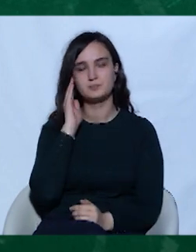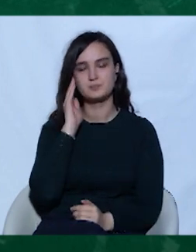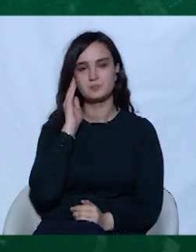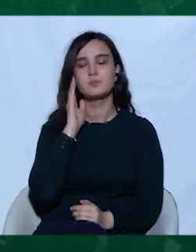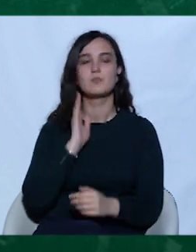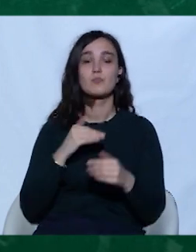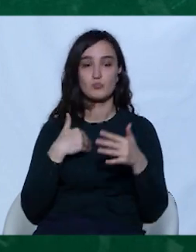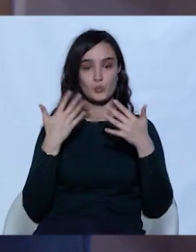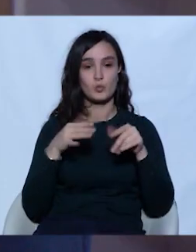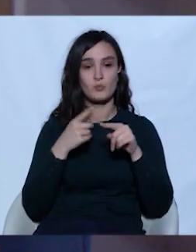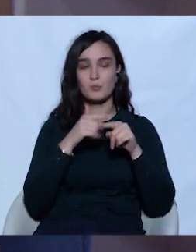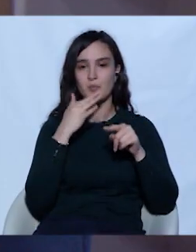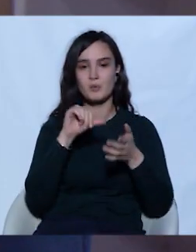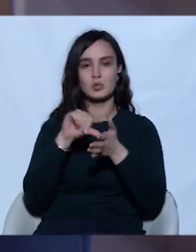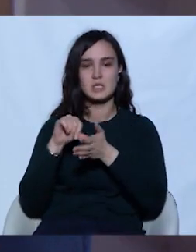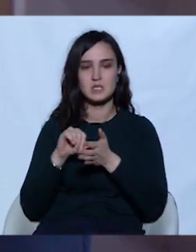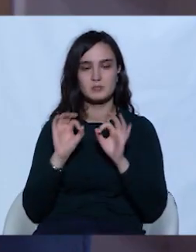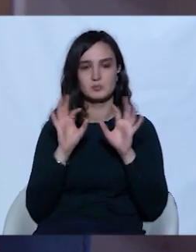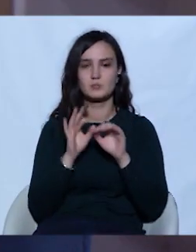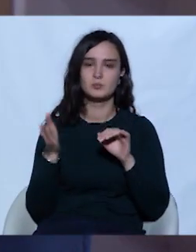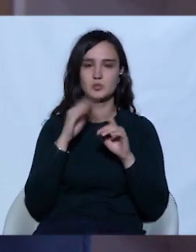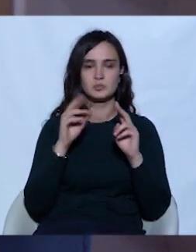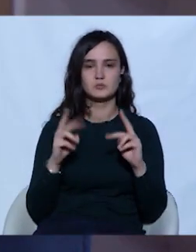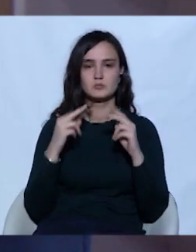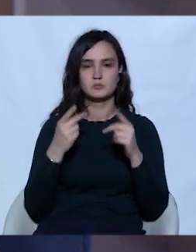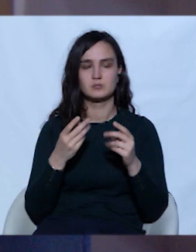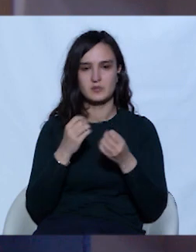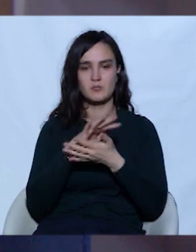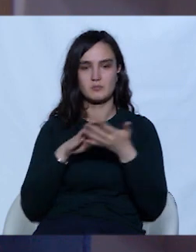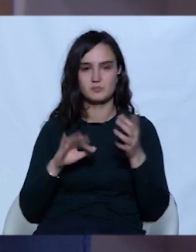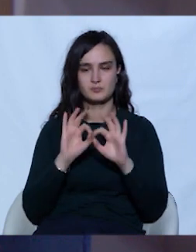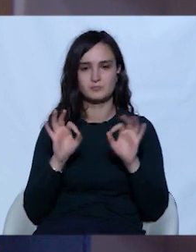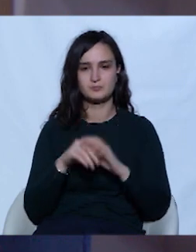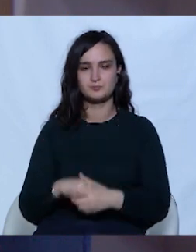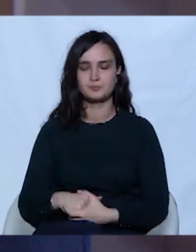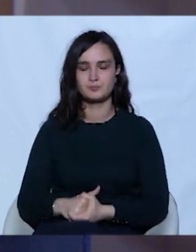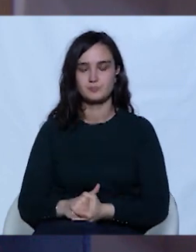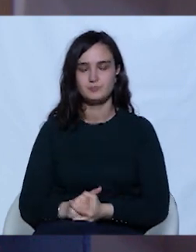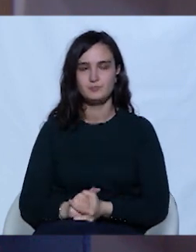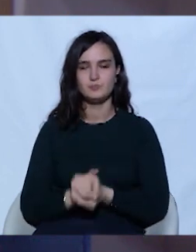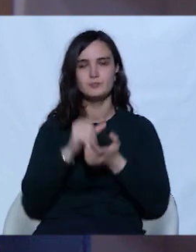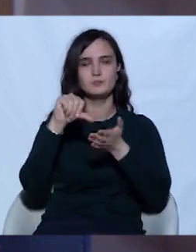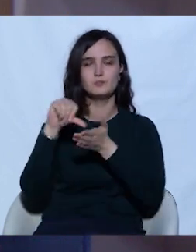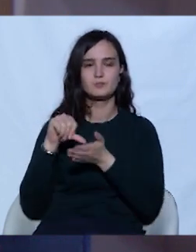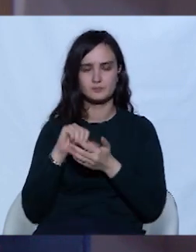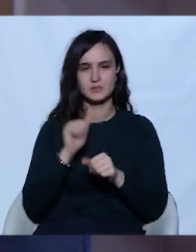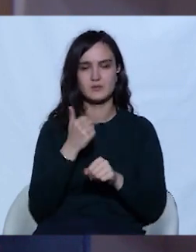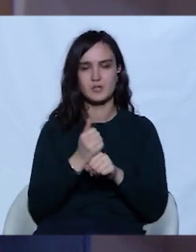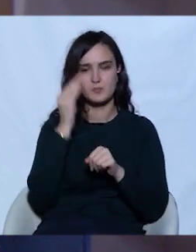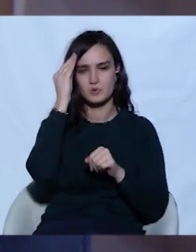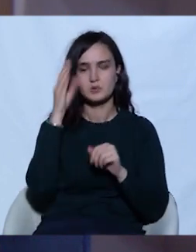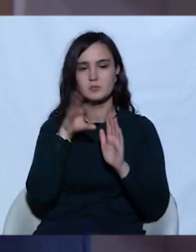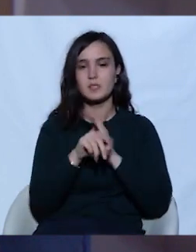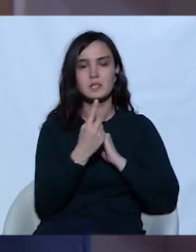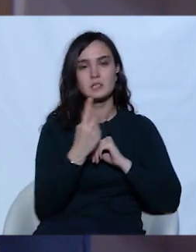accidental selfishness. He is the only person who criticizes Emma's actions and pushes her to be a